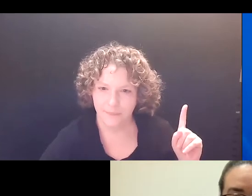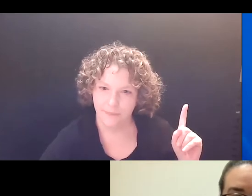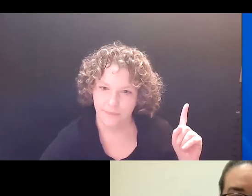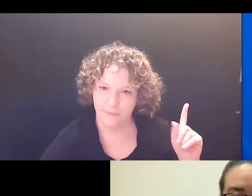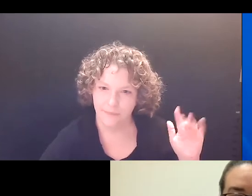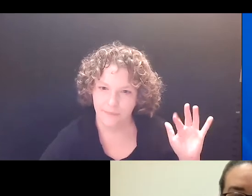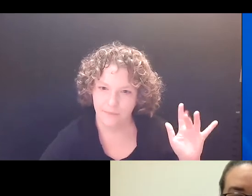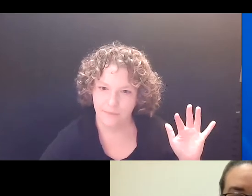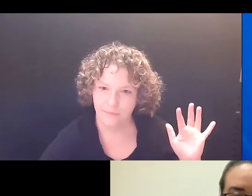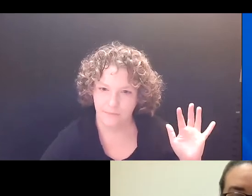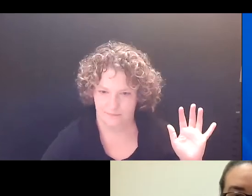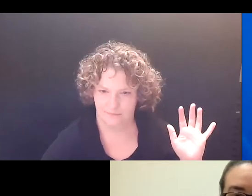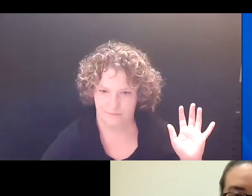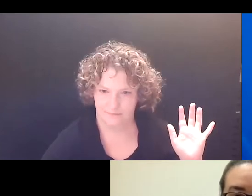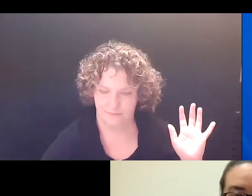hold on.